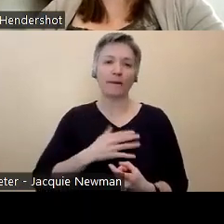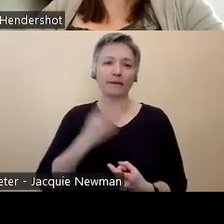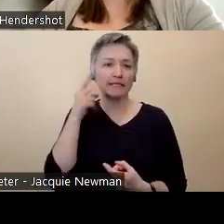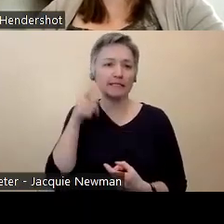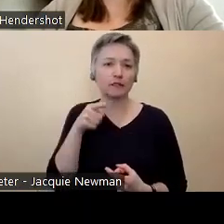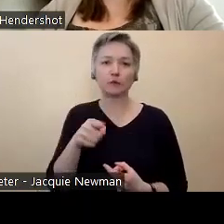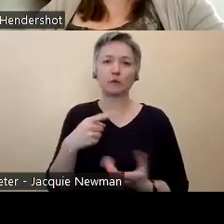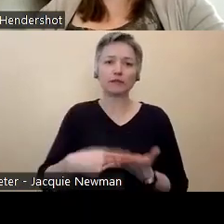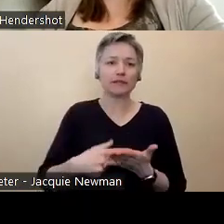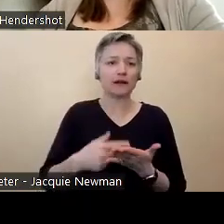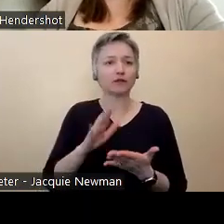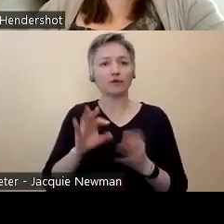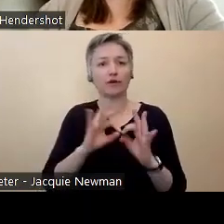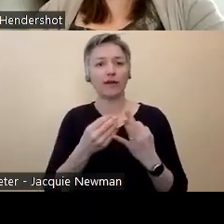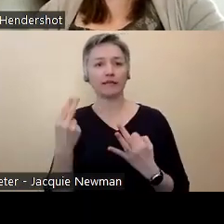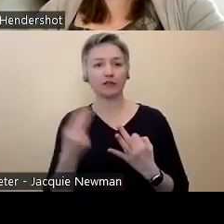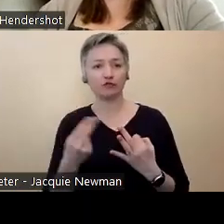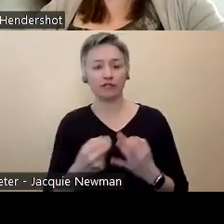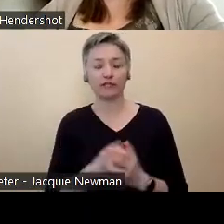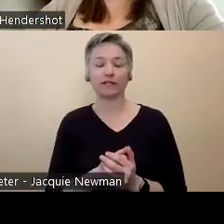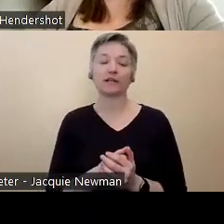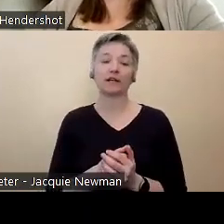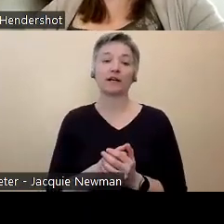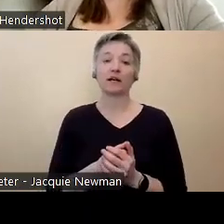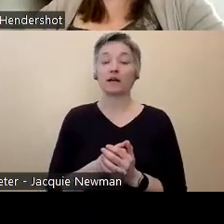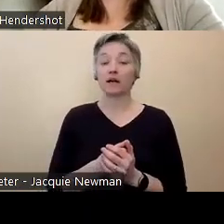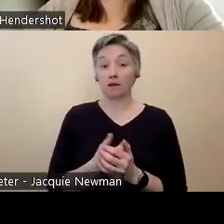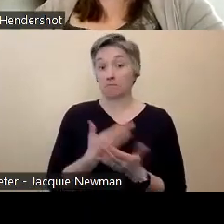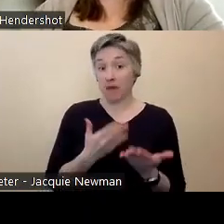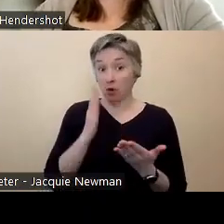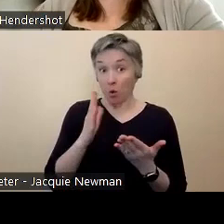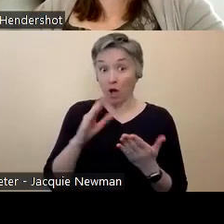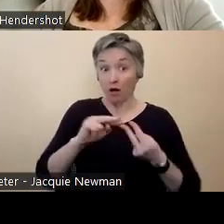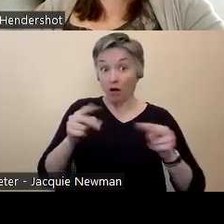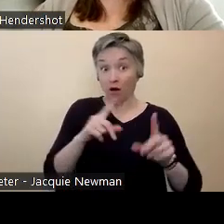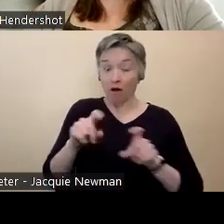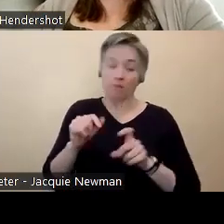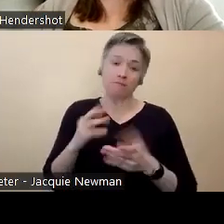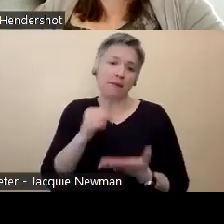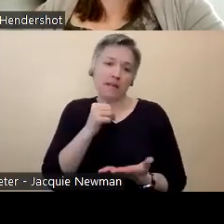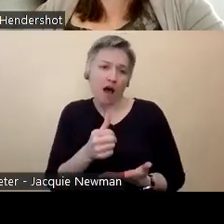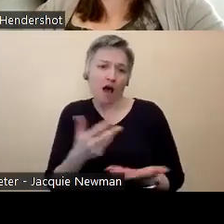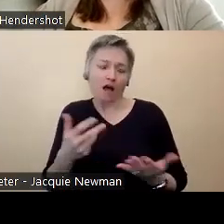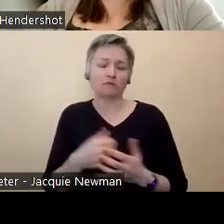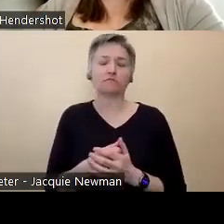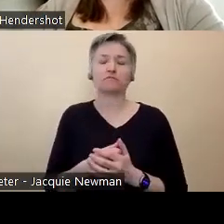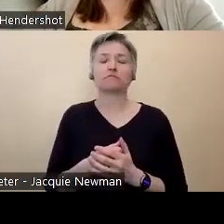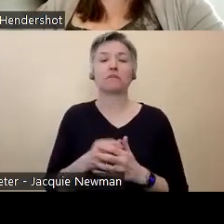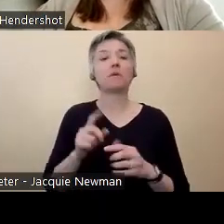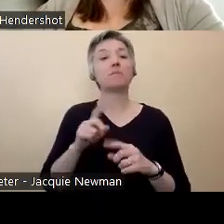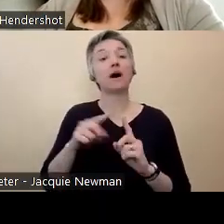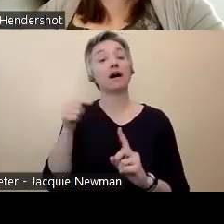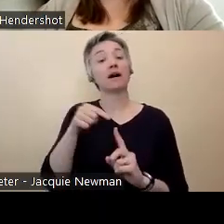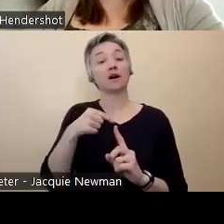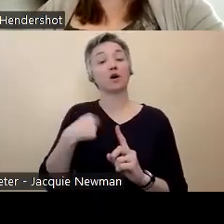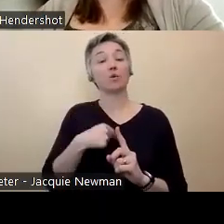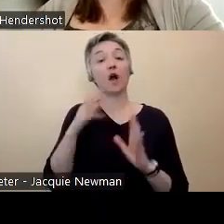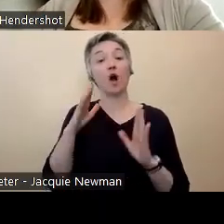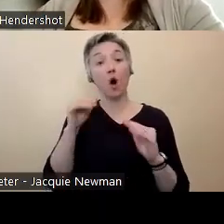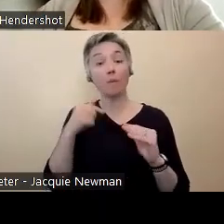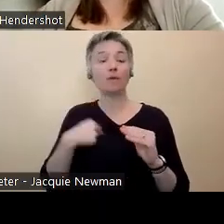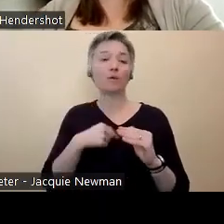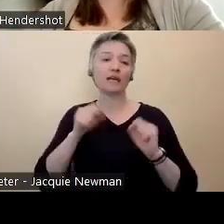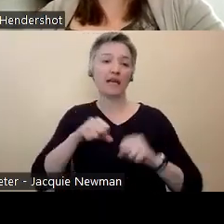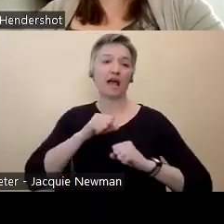family history. May or may not do genetic testing, but again, cancer, we're hoping, will be preventable